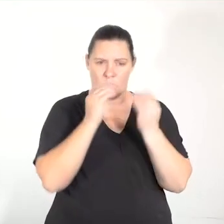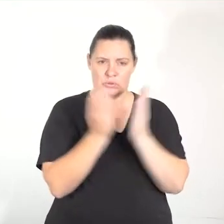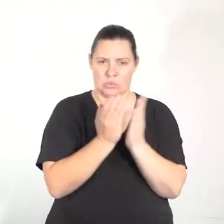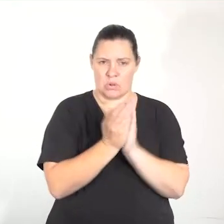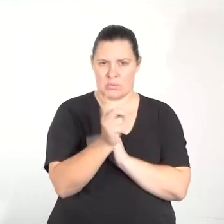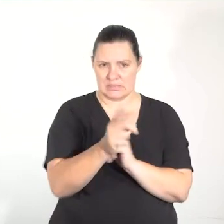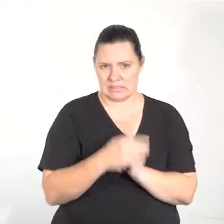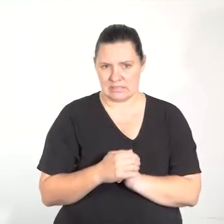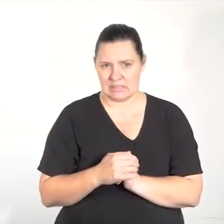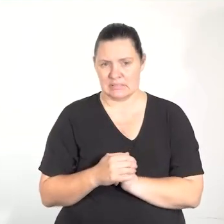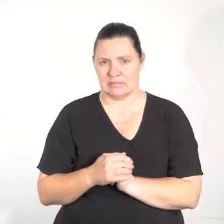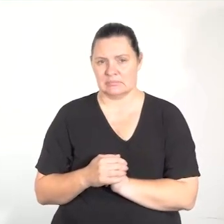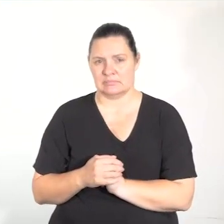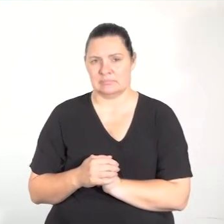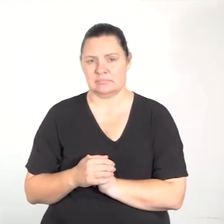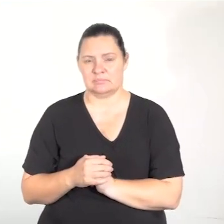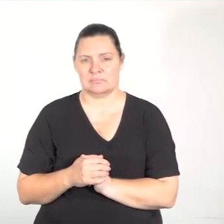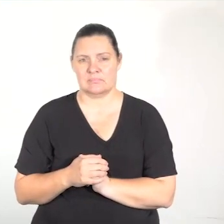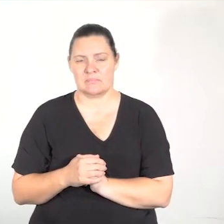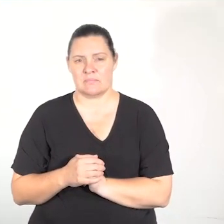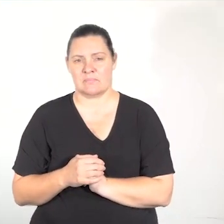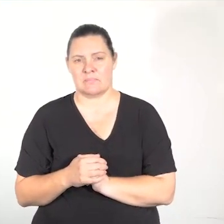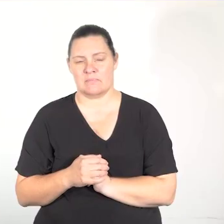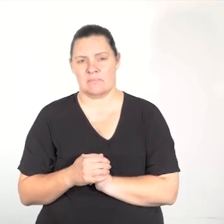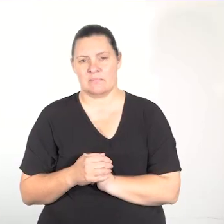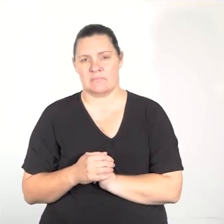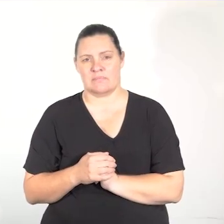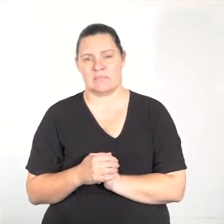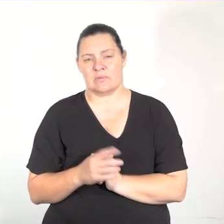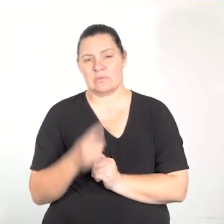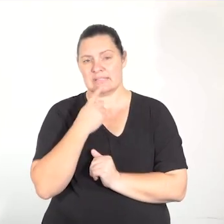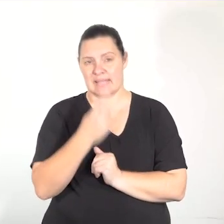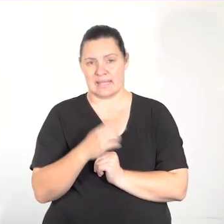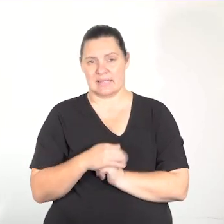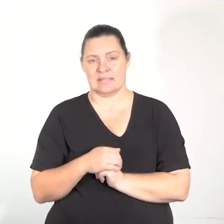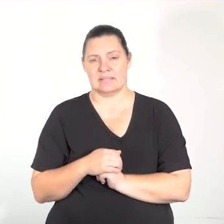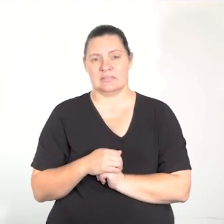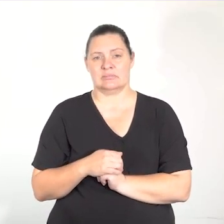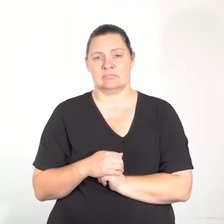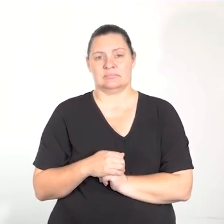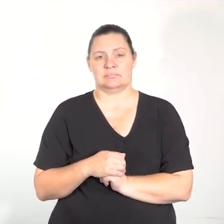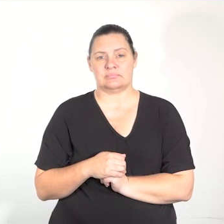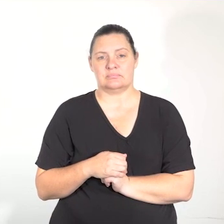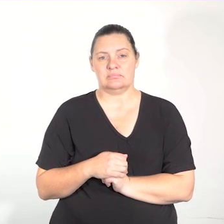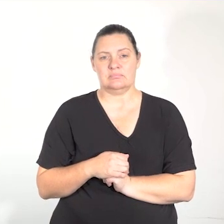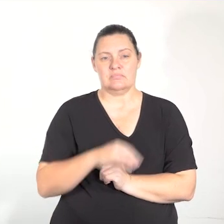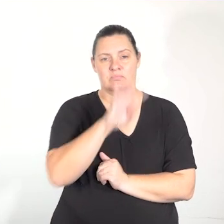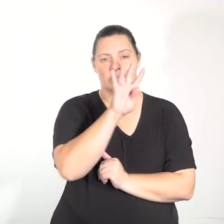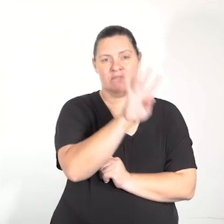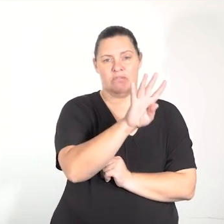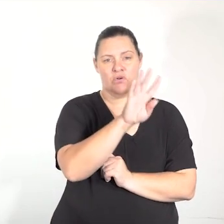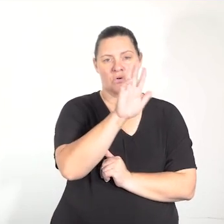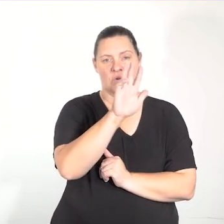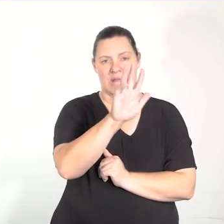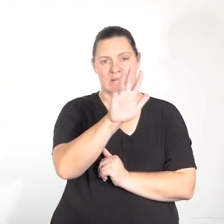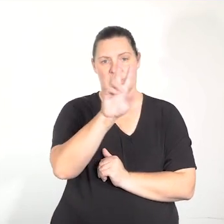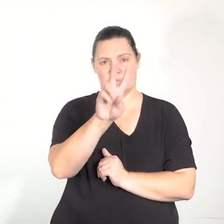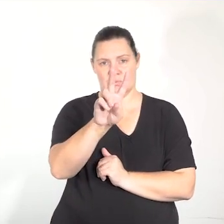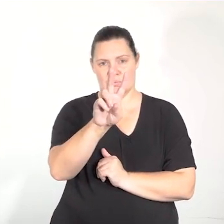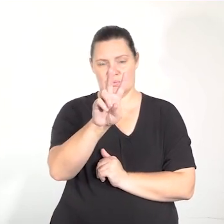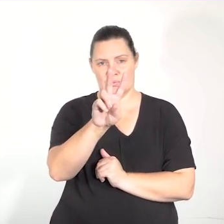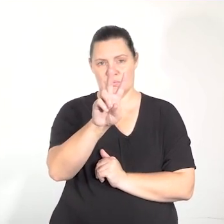3 chocolates that cost 10 Rand each. That means that the total for these